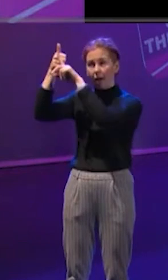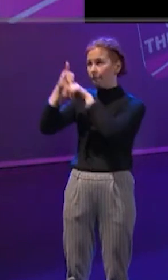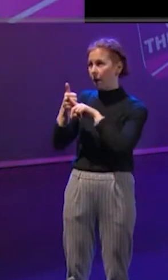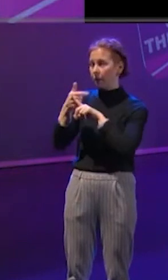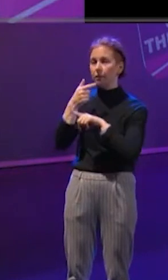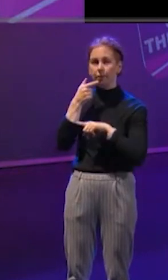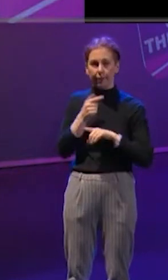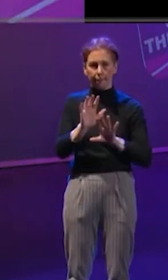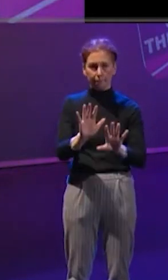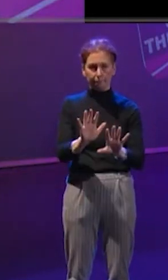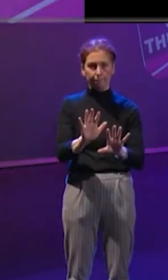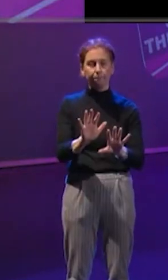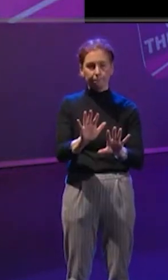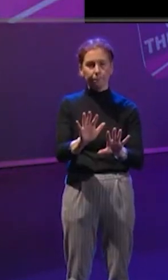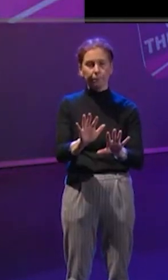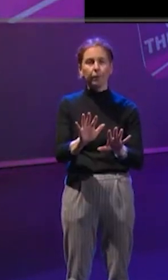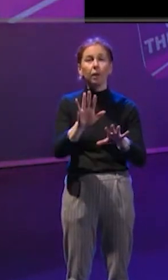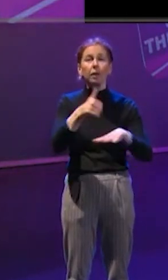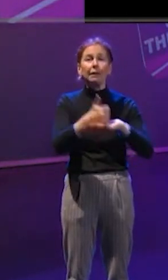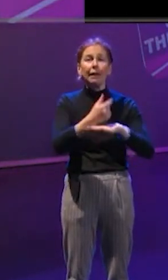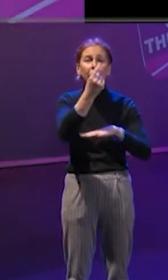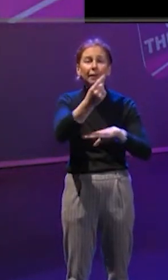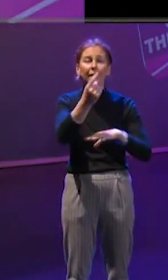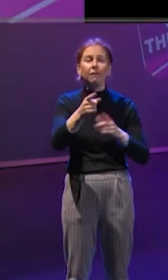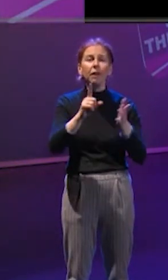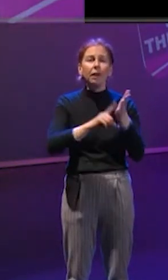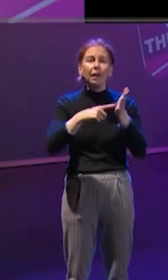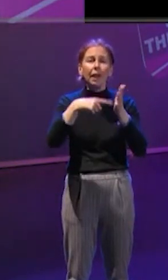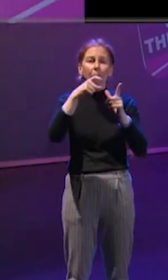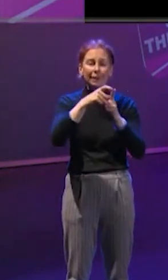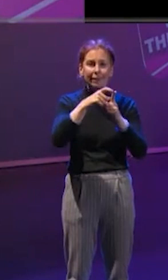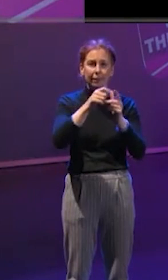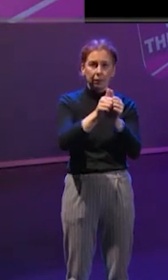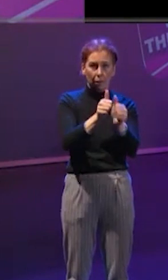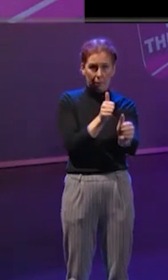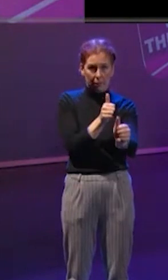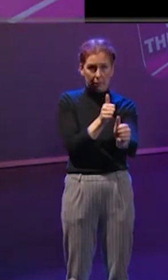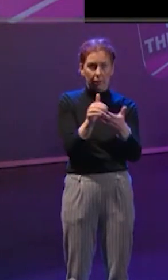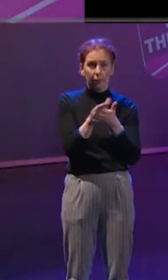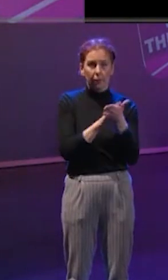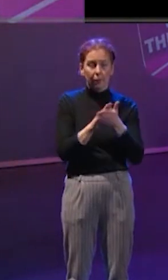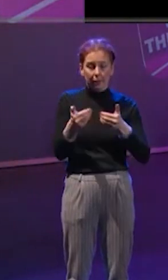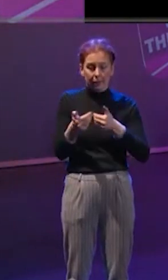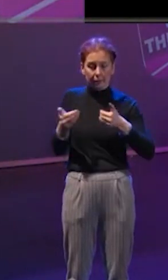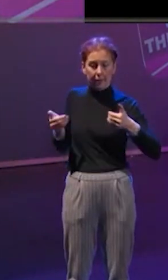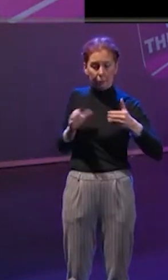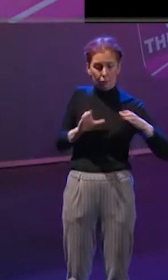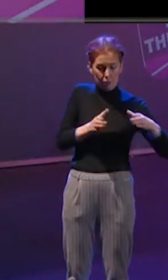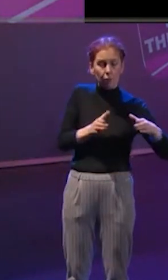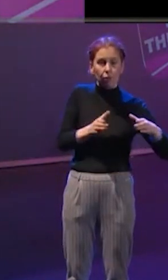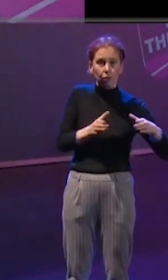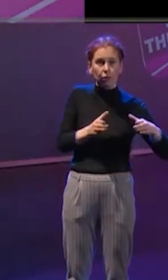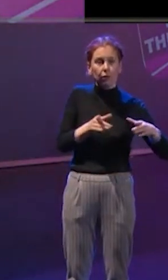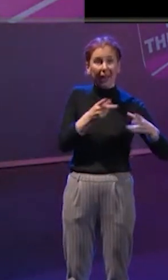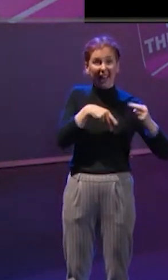up yourself as a limited company or as some separate entity if you are going to be managing money, because